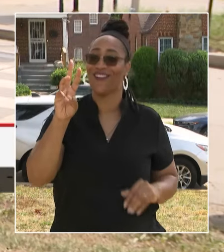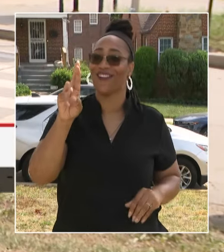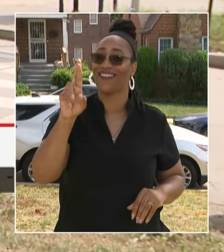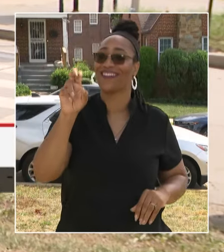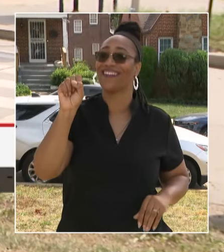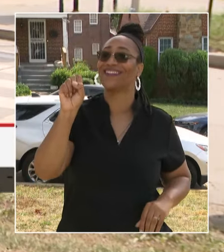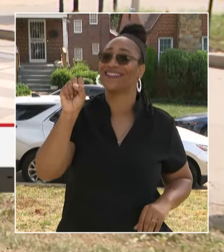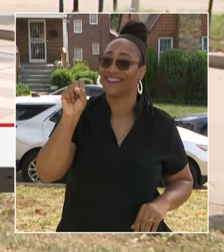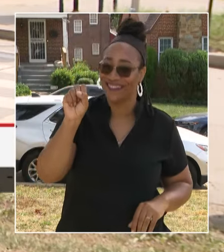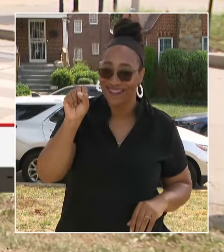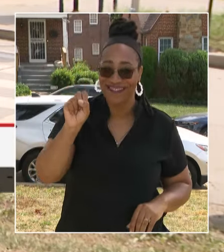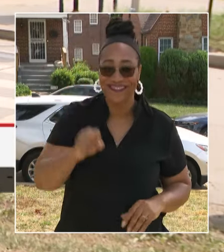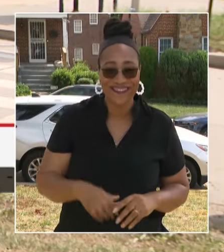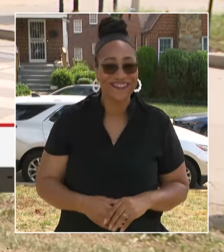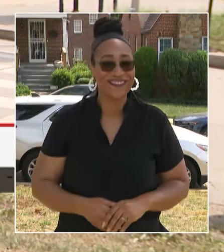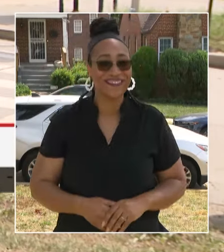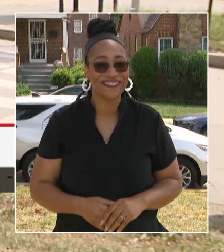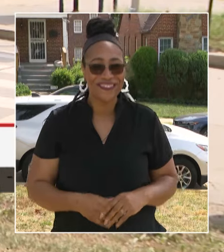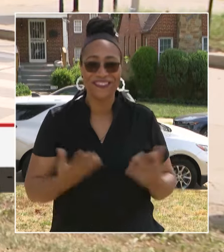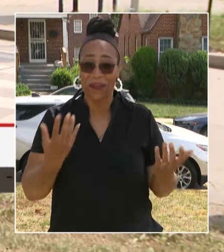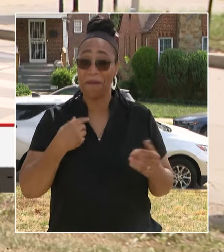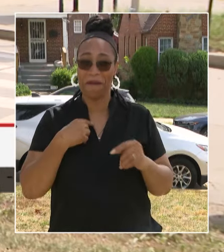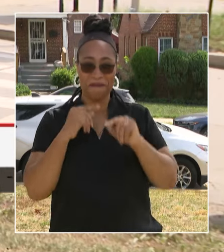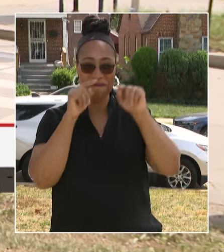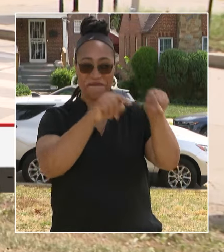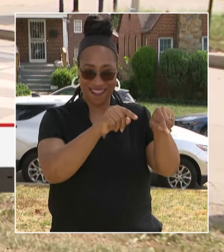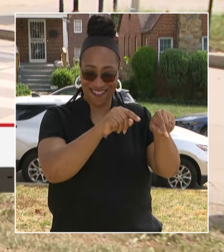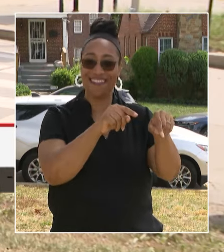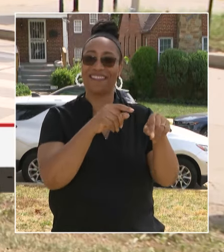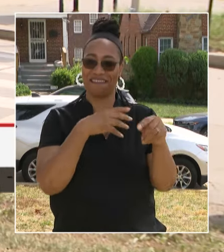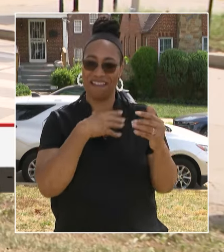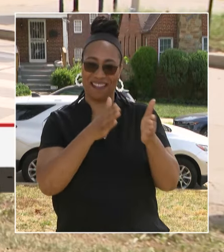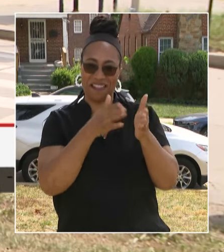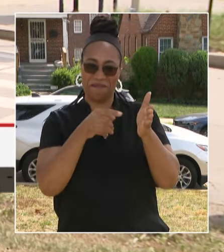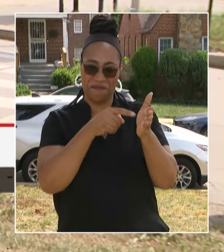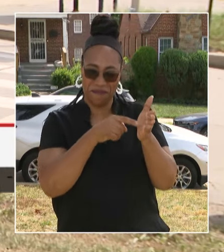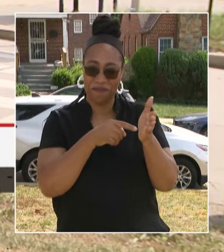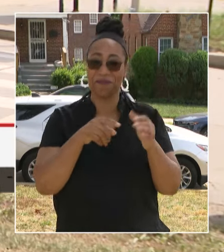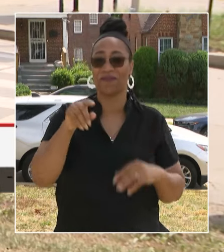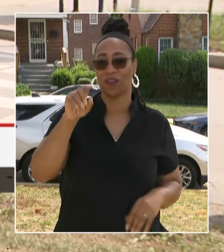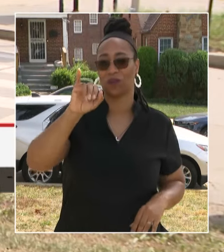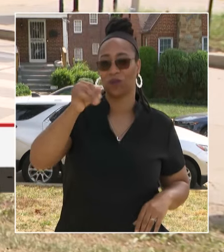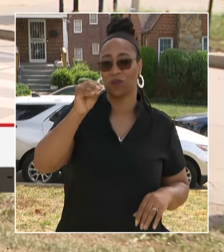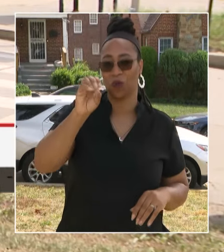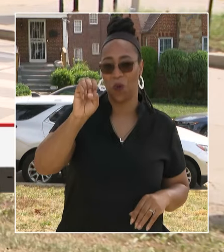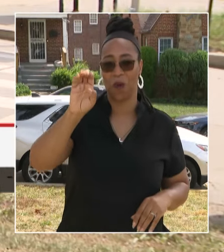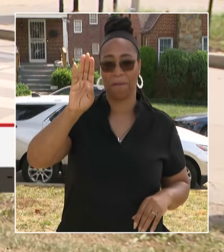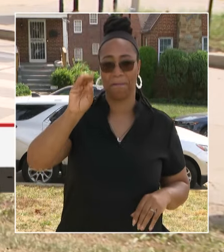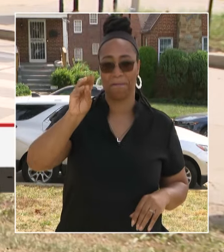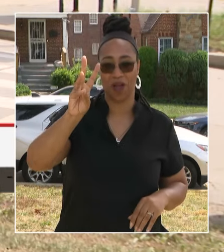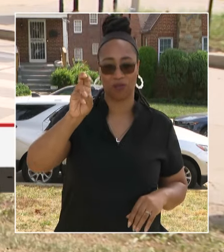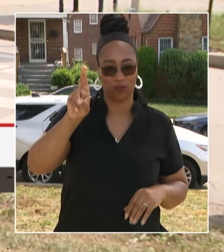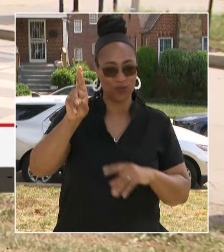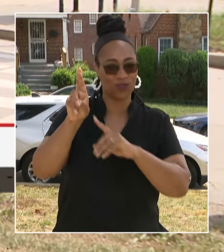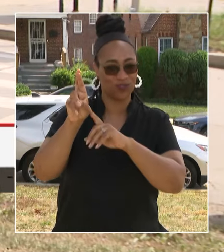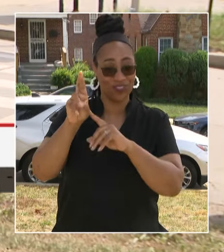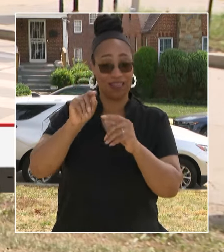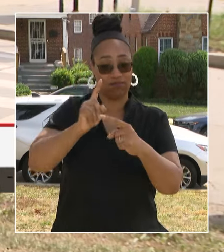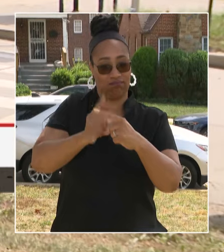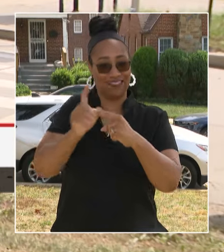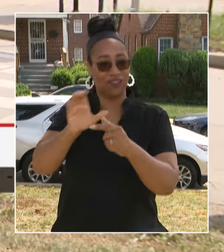Bowser, at the time, and I sat with him and his wife, Joan Bowser. And Joe Bowser fashion, he applauded